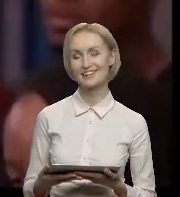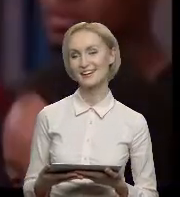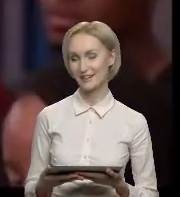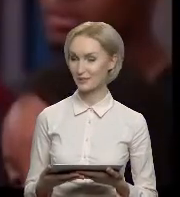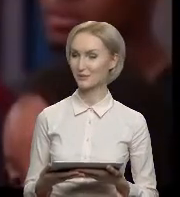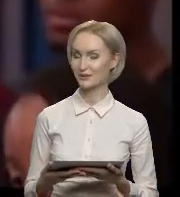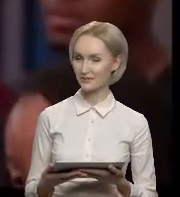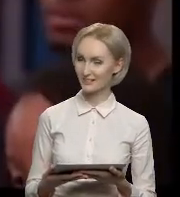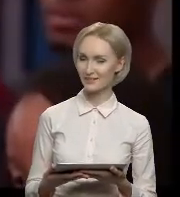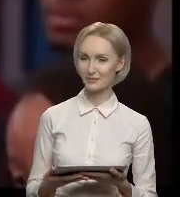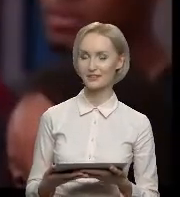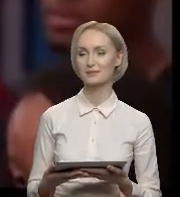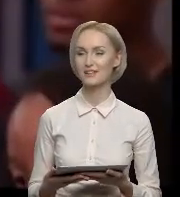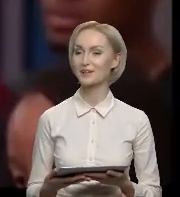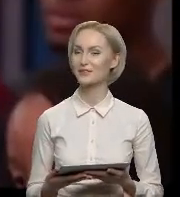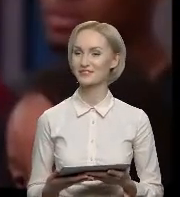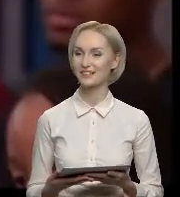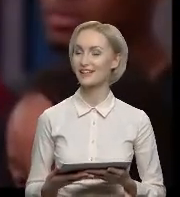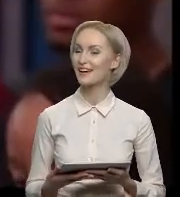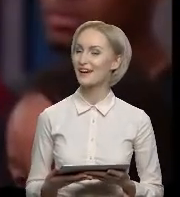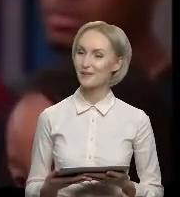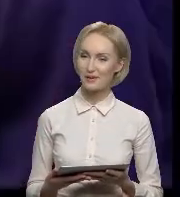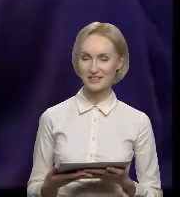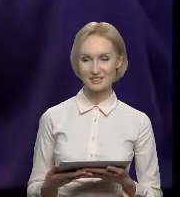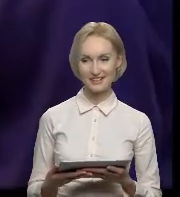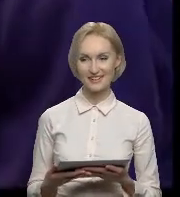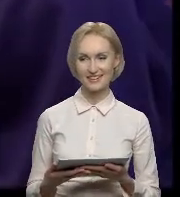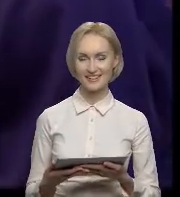want to marry her. Do you want a DNA test on the daughter?